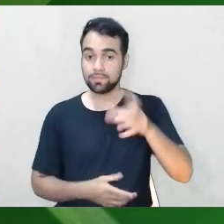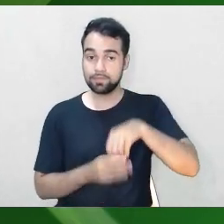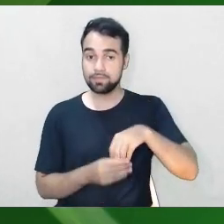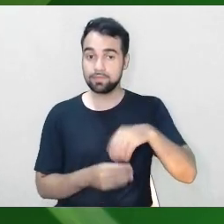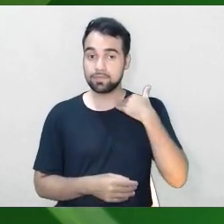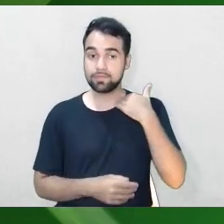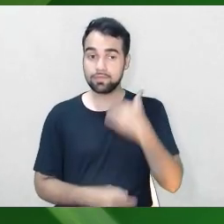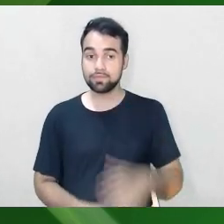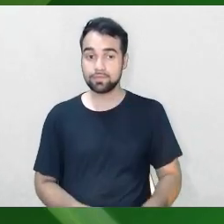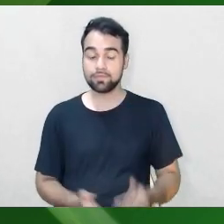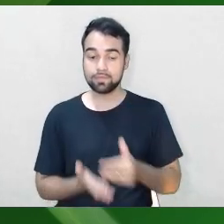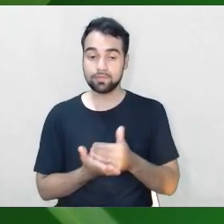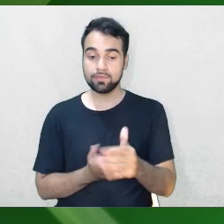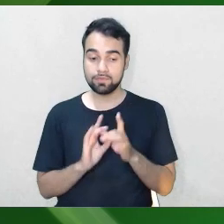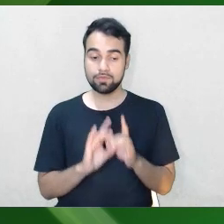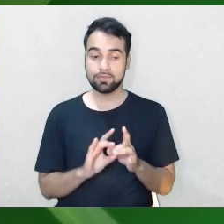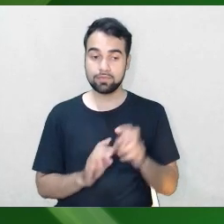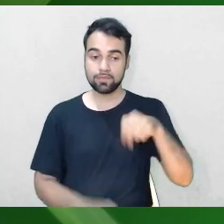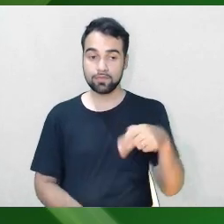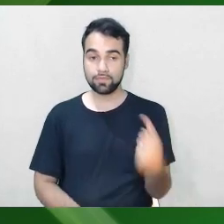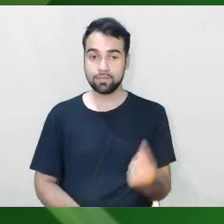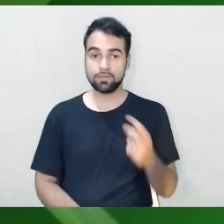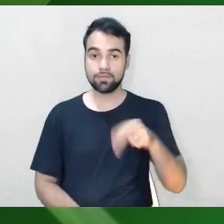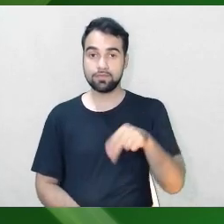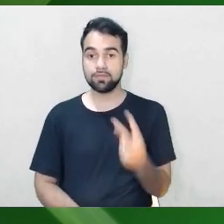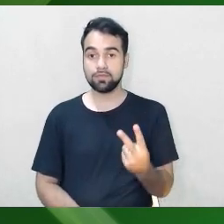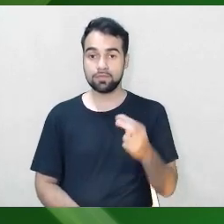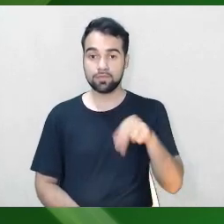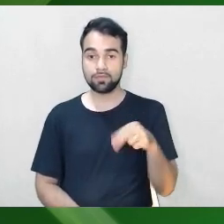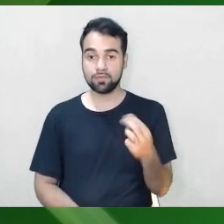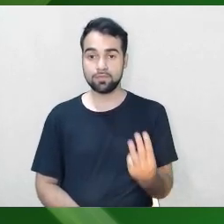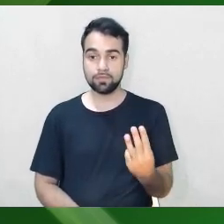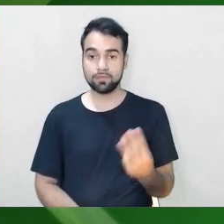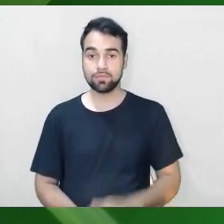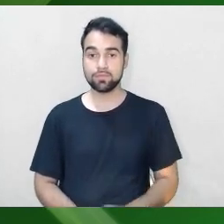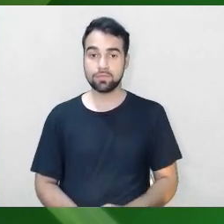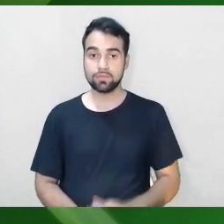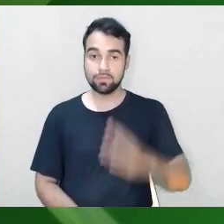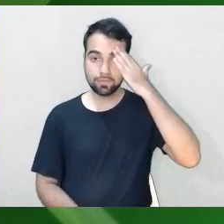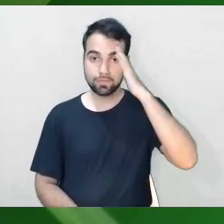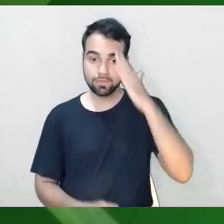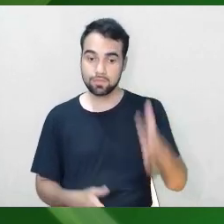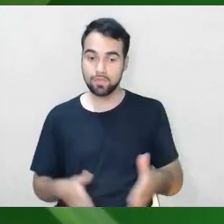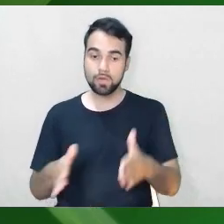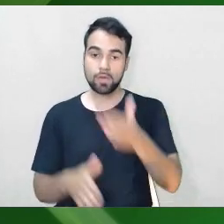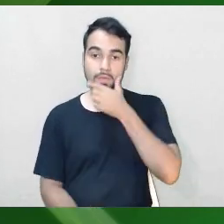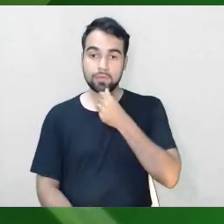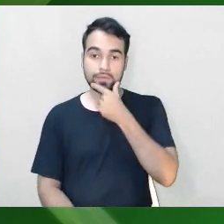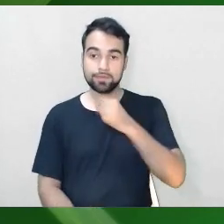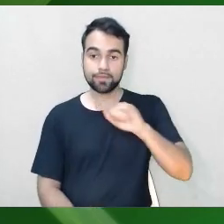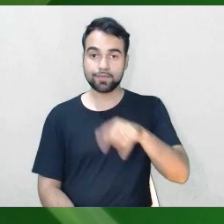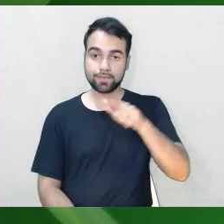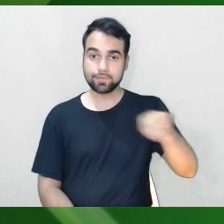interesting discussion because we joined N1, N2, N3 to understand how much